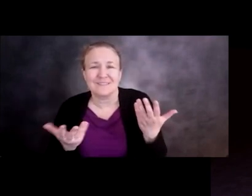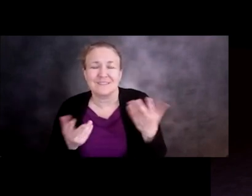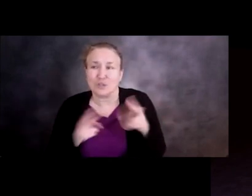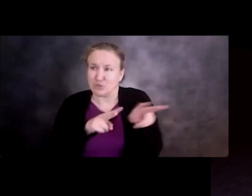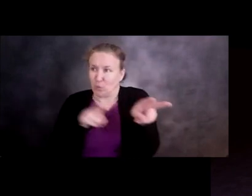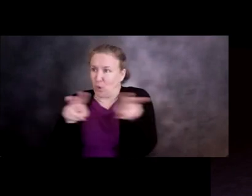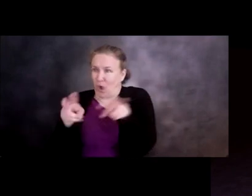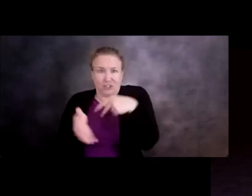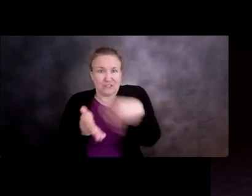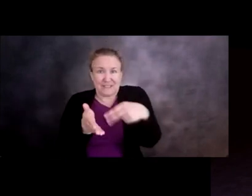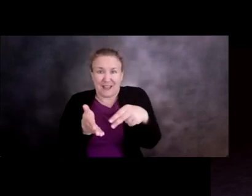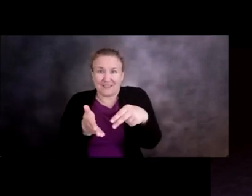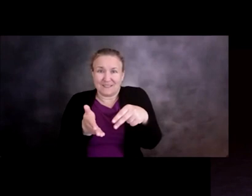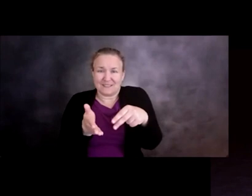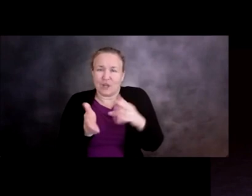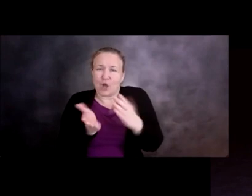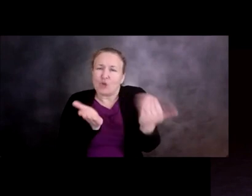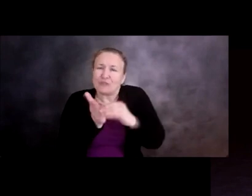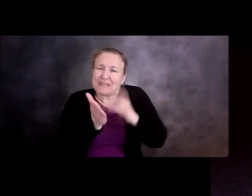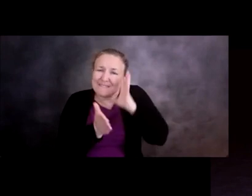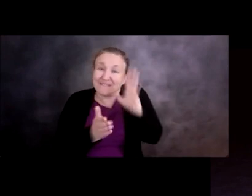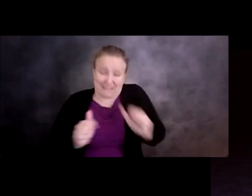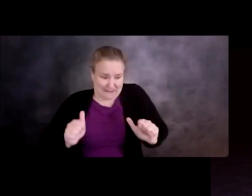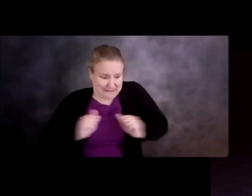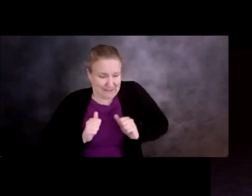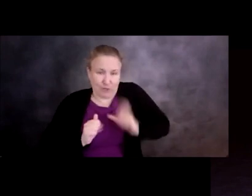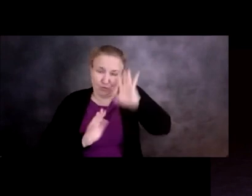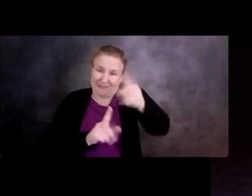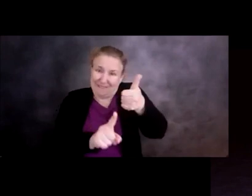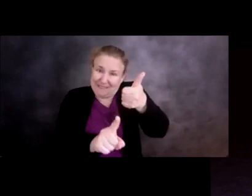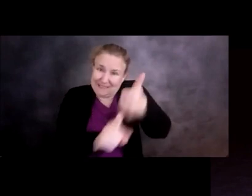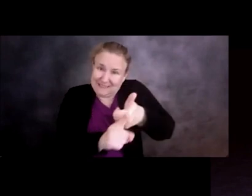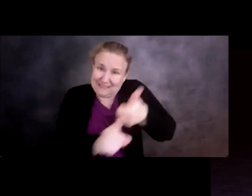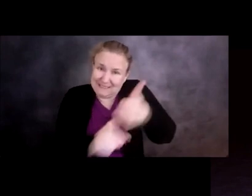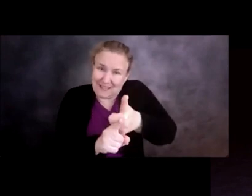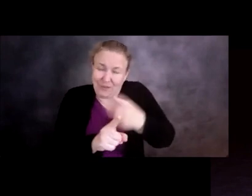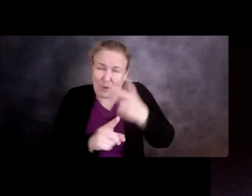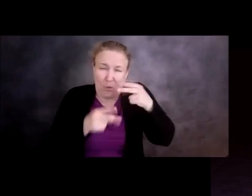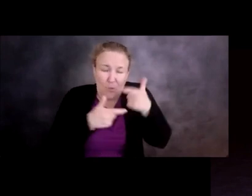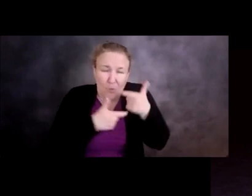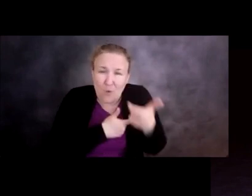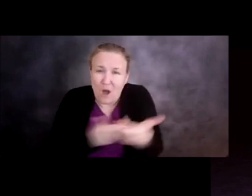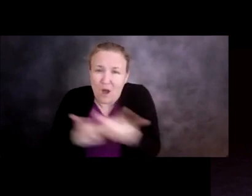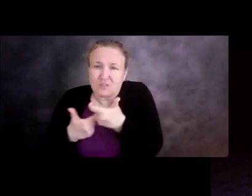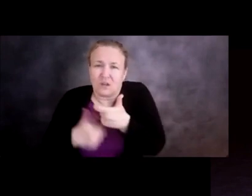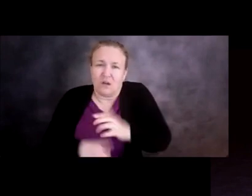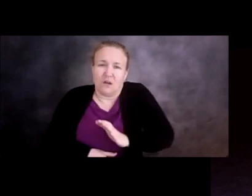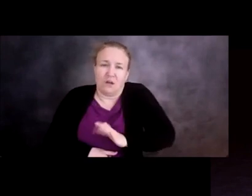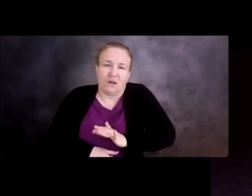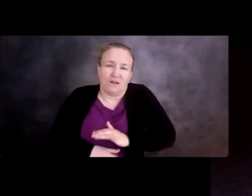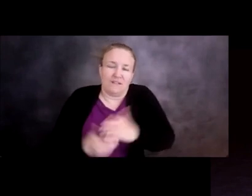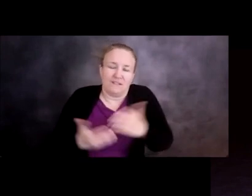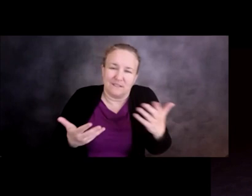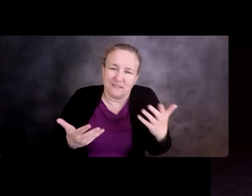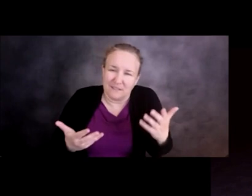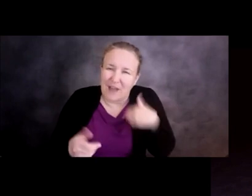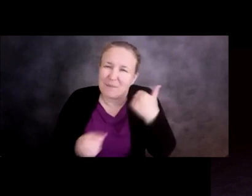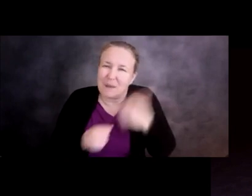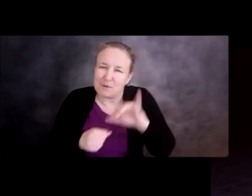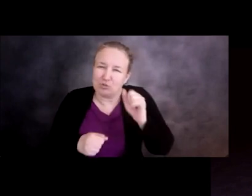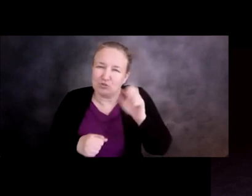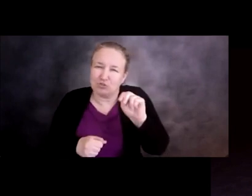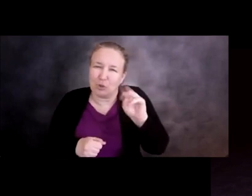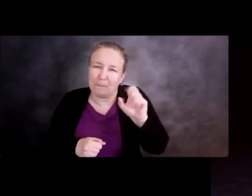just keeps reinventing you and reinventing itself. There's all kinds of ways to be. I always remember hearing Joe Myers Brown